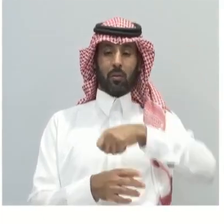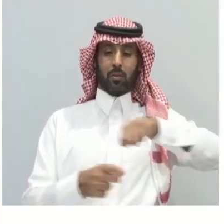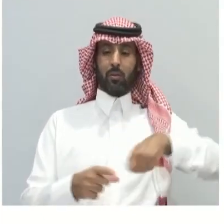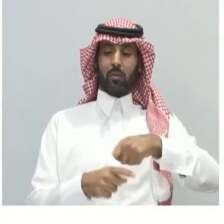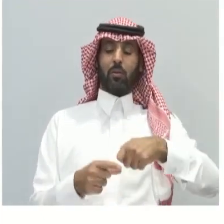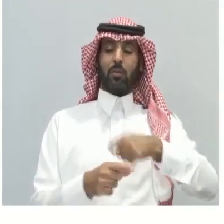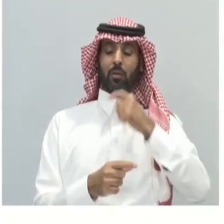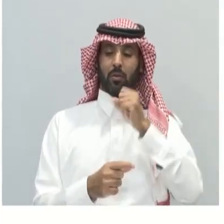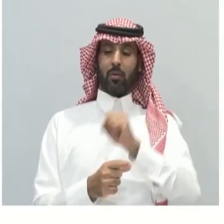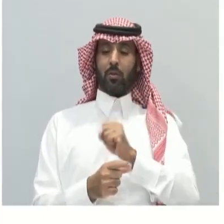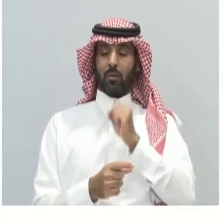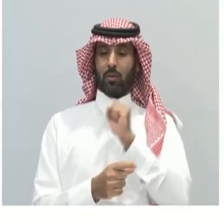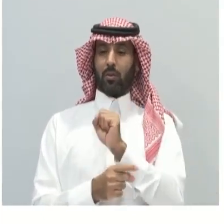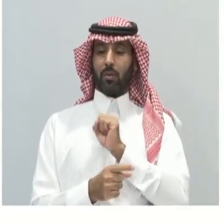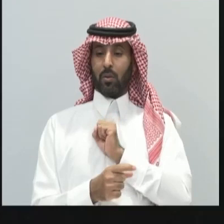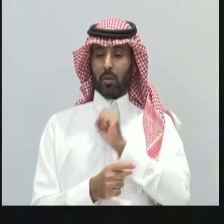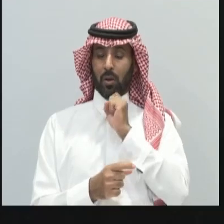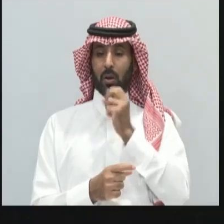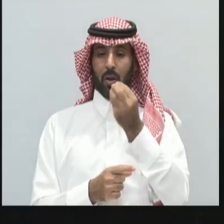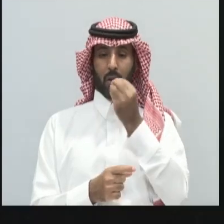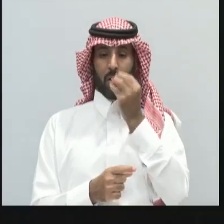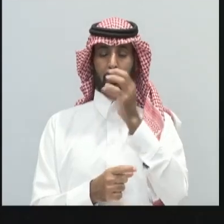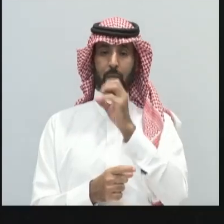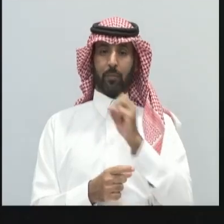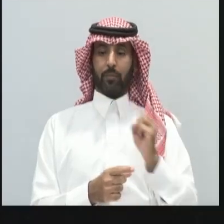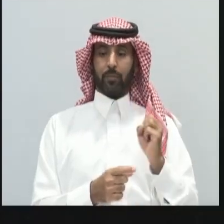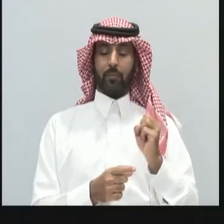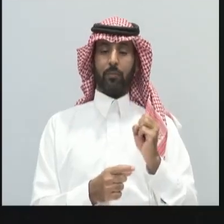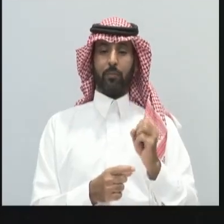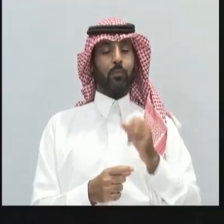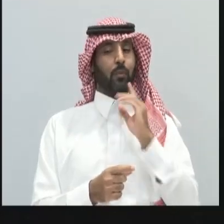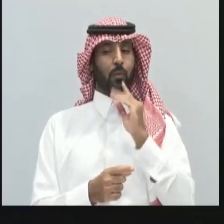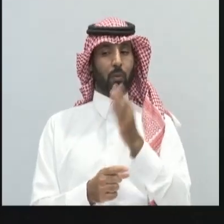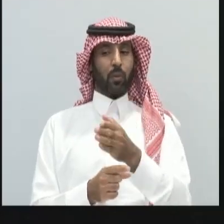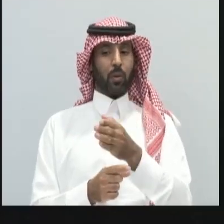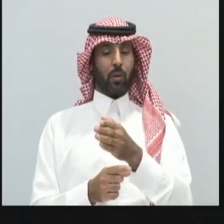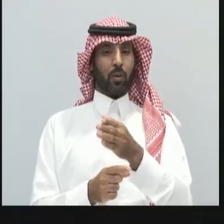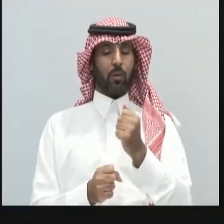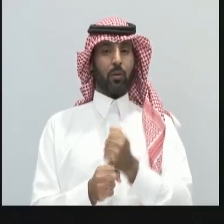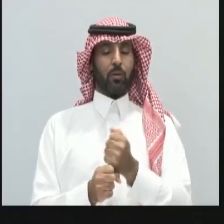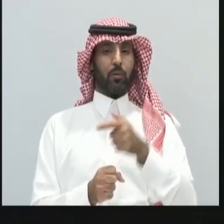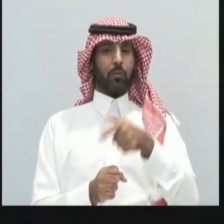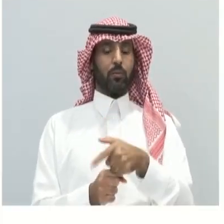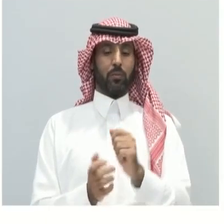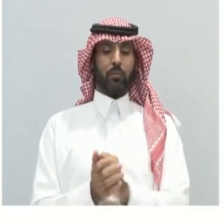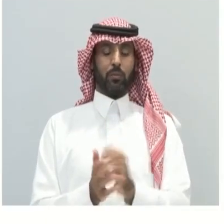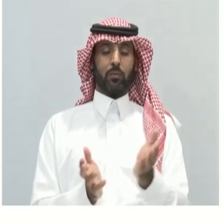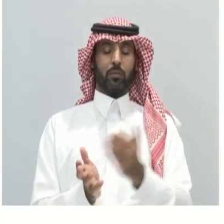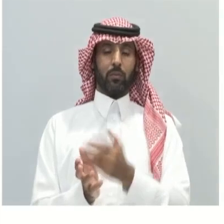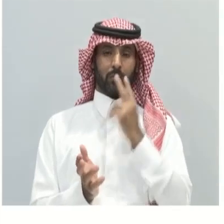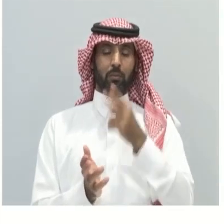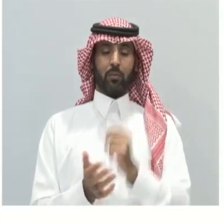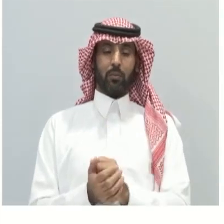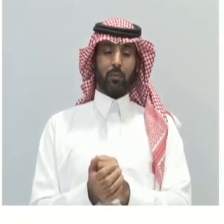us dinner. Again, we have two objects, which is direct and which is indirect. Okay, let's check